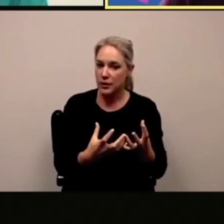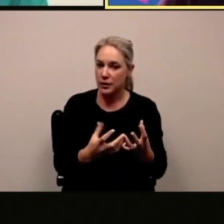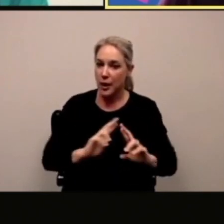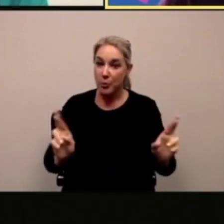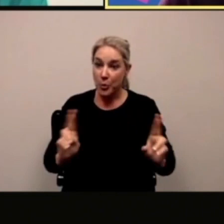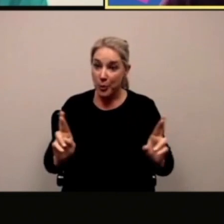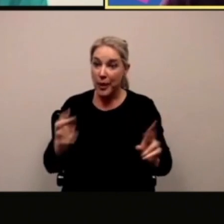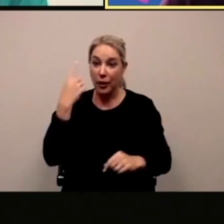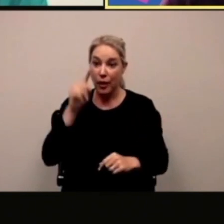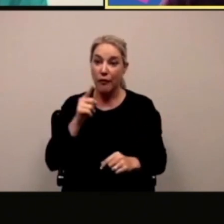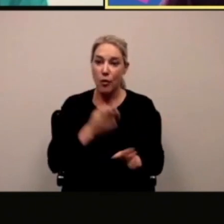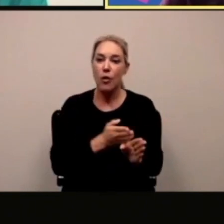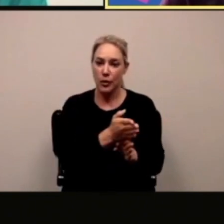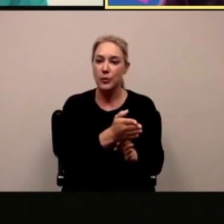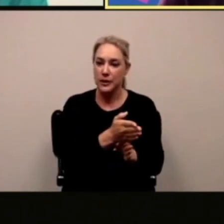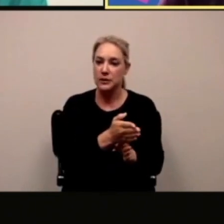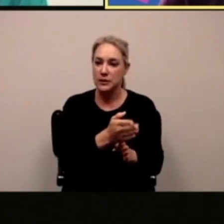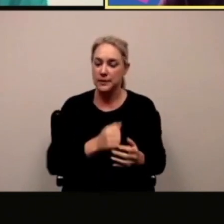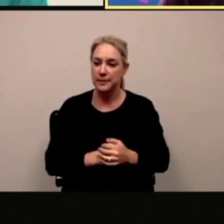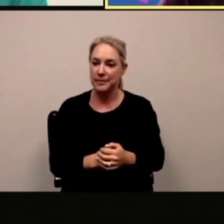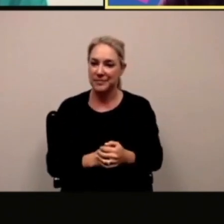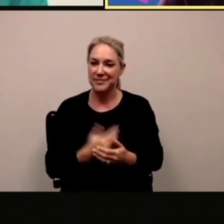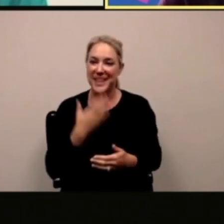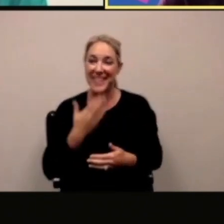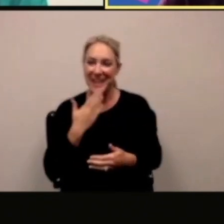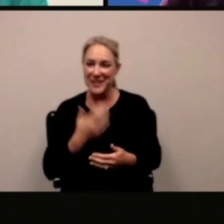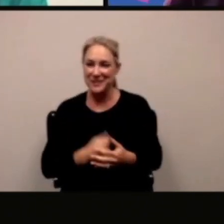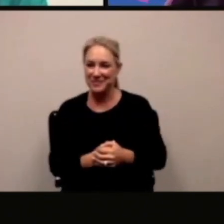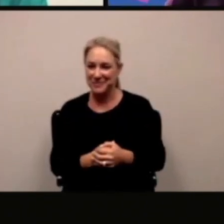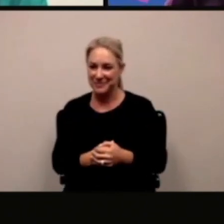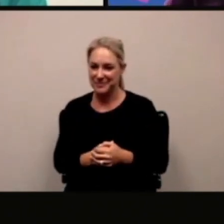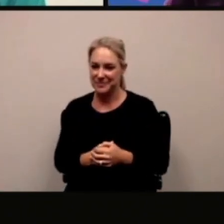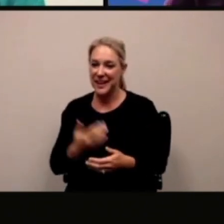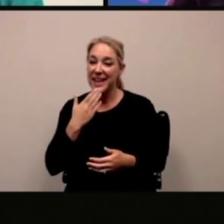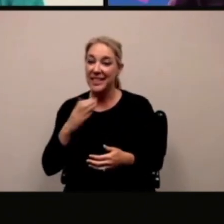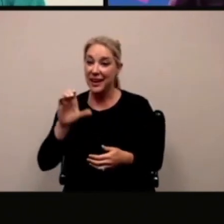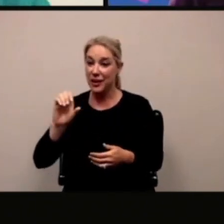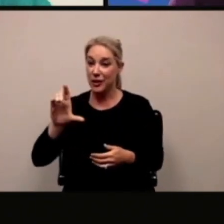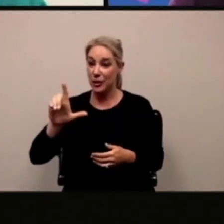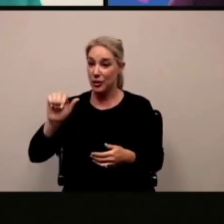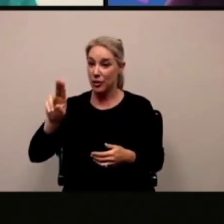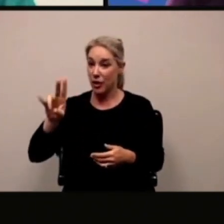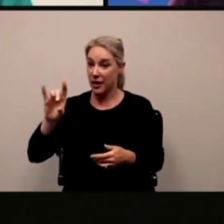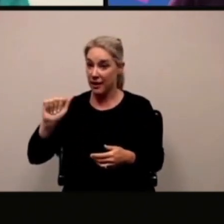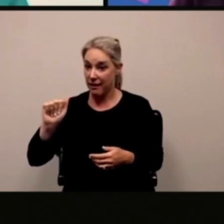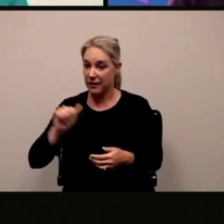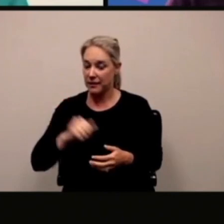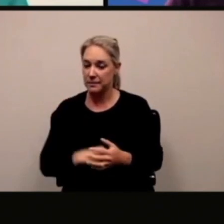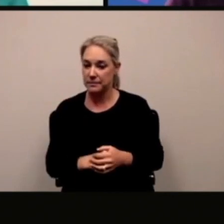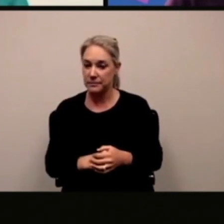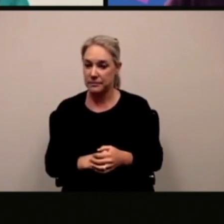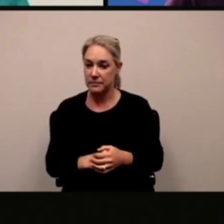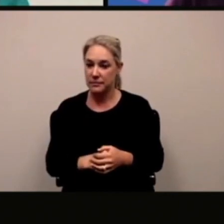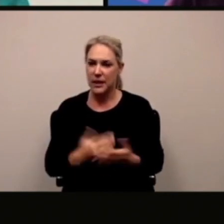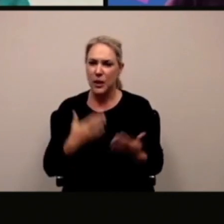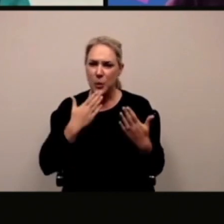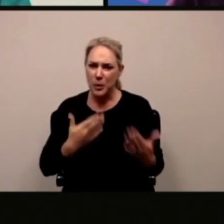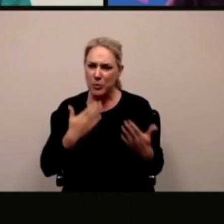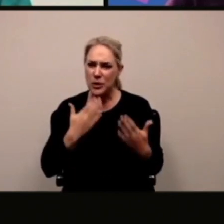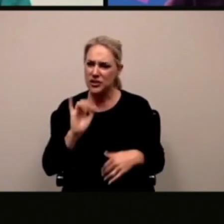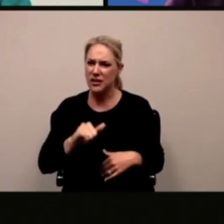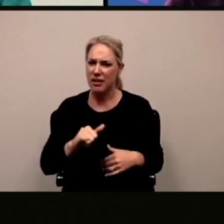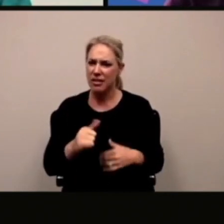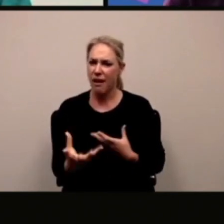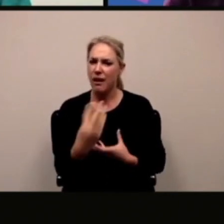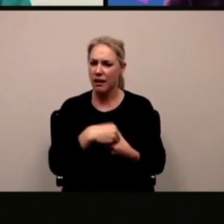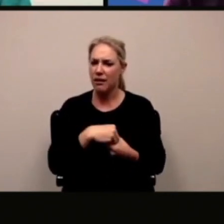these careers. Okay, thank you. Thank you, Claudia, and we definitely appreciate that, and it makes a bunch of sense.